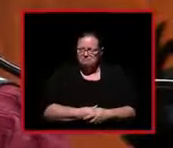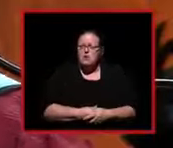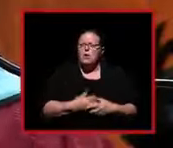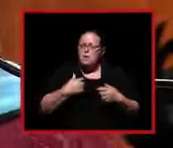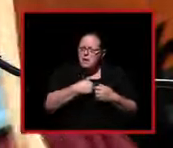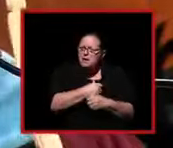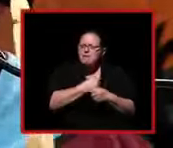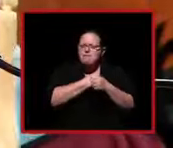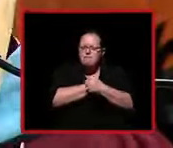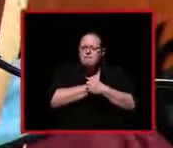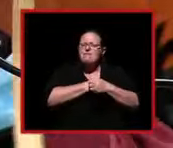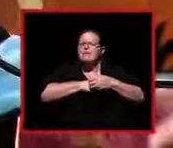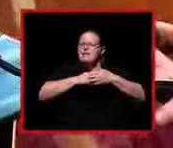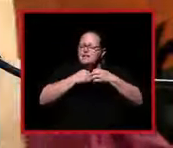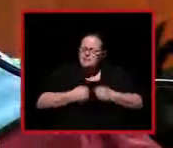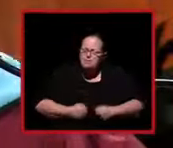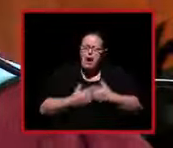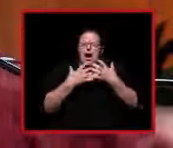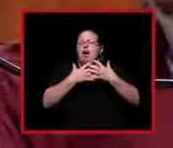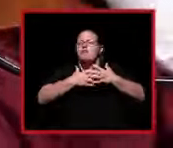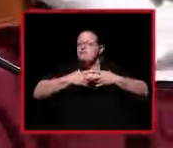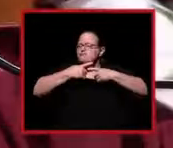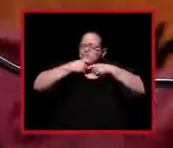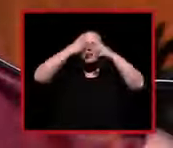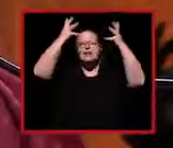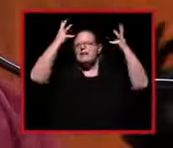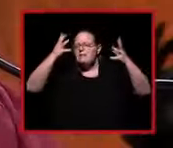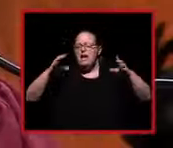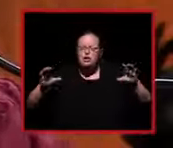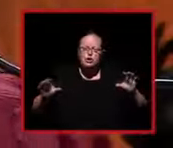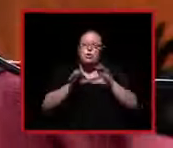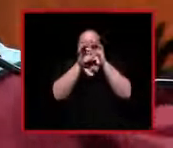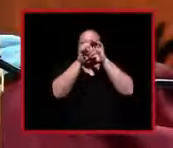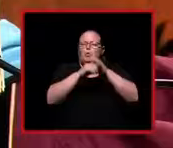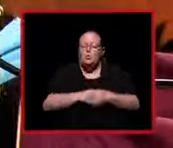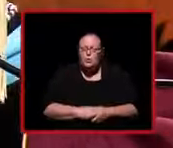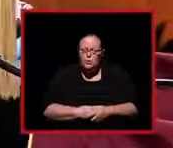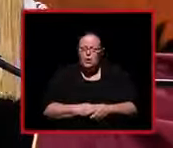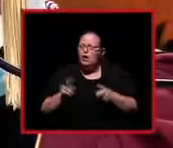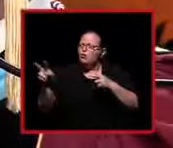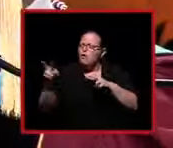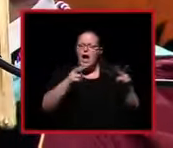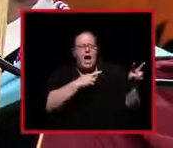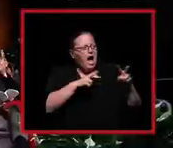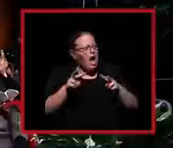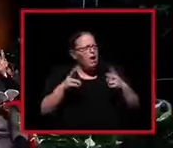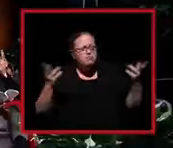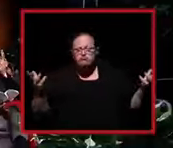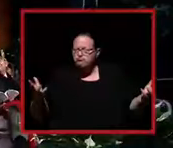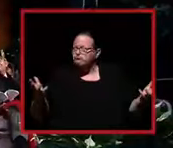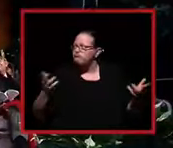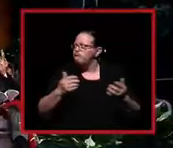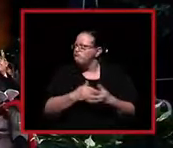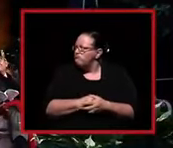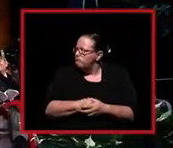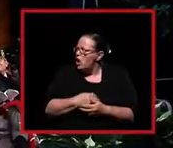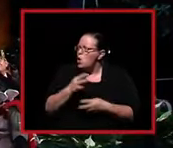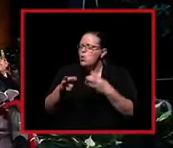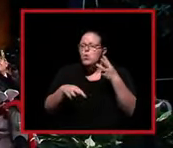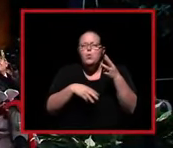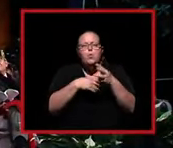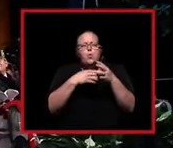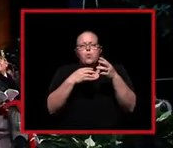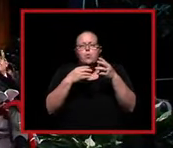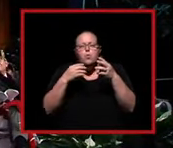love, inspire, dream, and then do. Look around you, people. In the